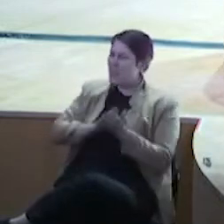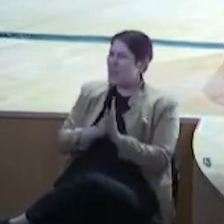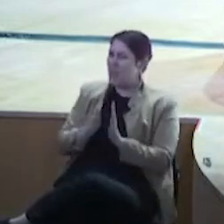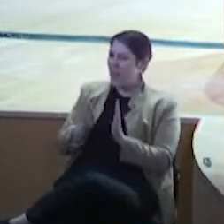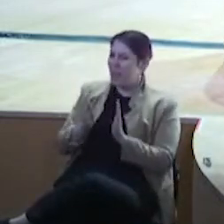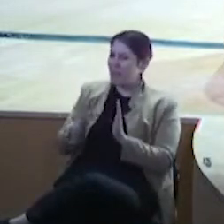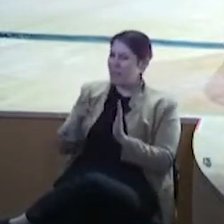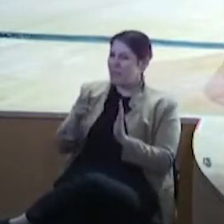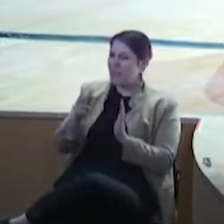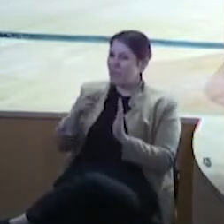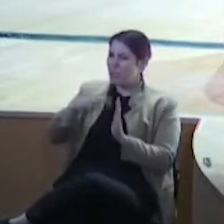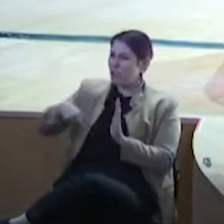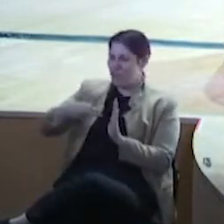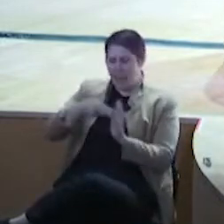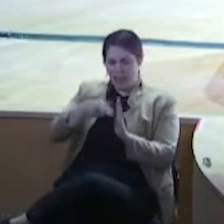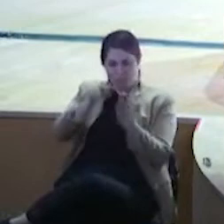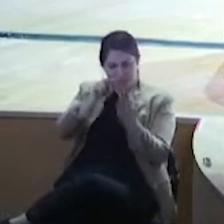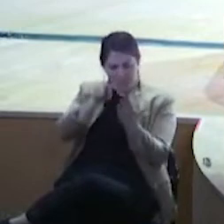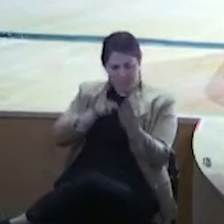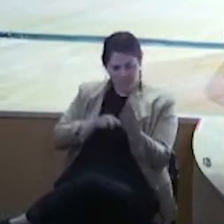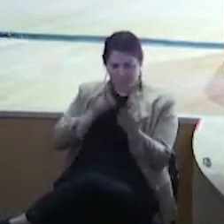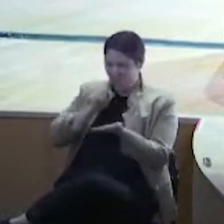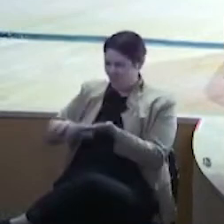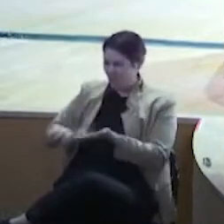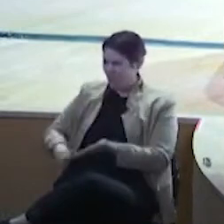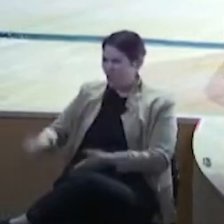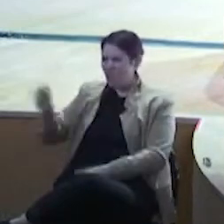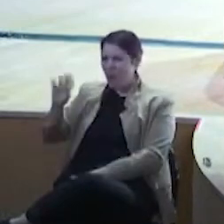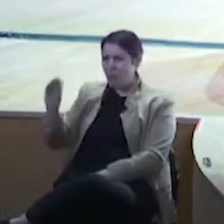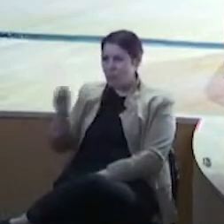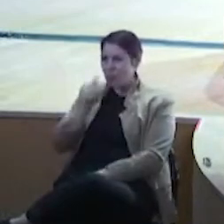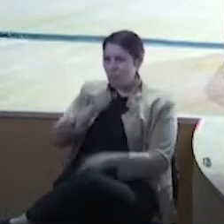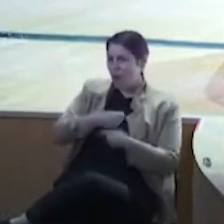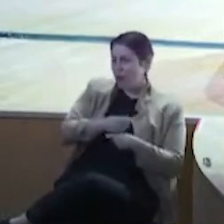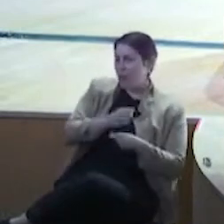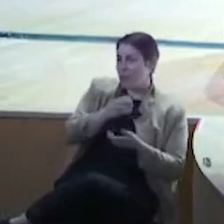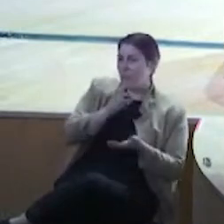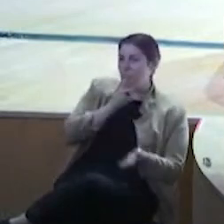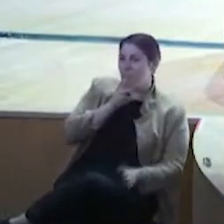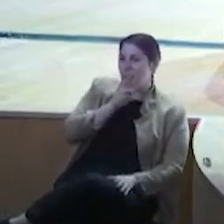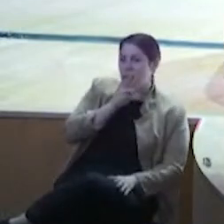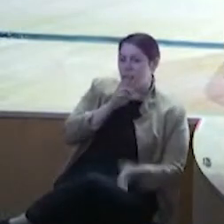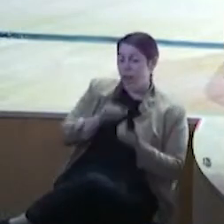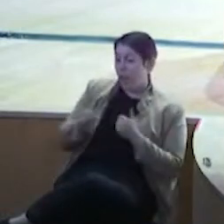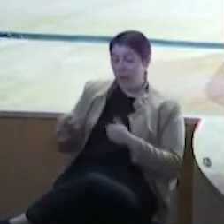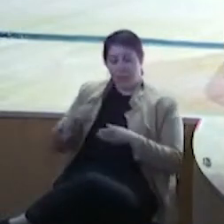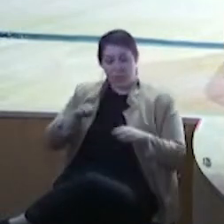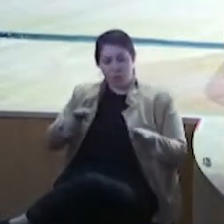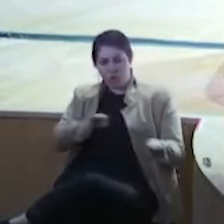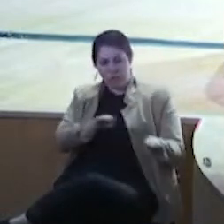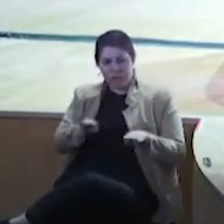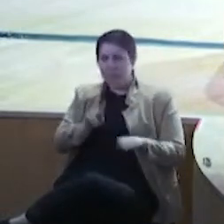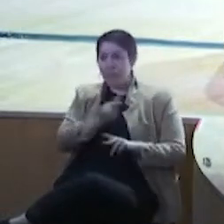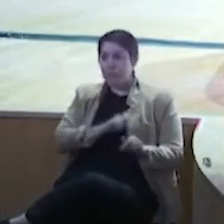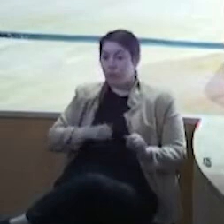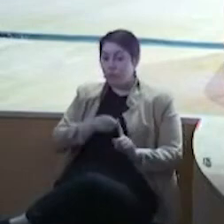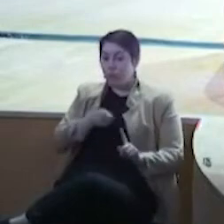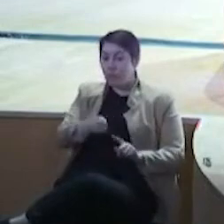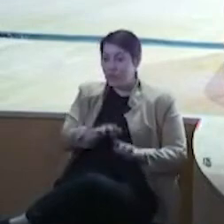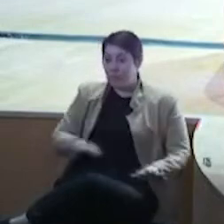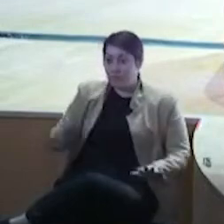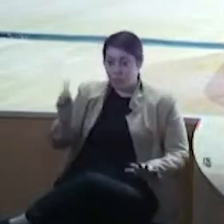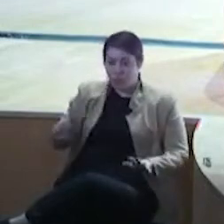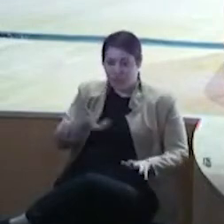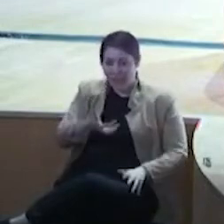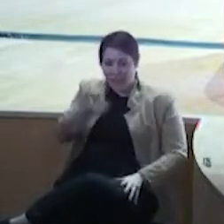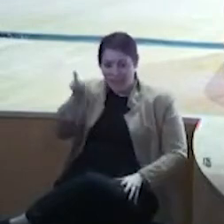and digging deeper into some of these companies and how they treat the people from the spaces in which they